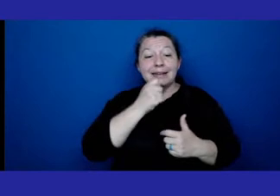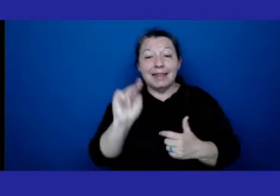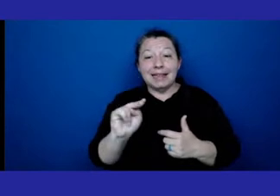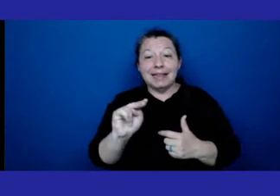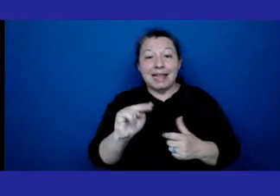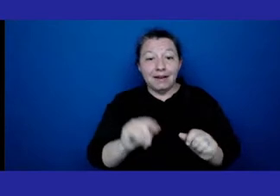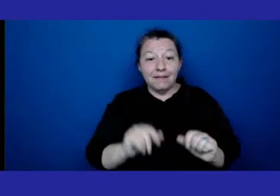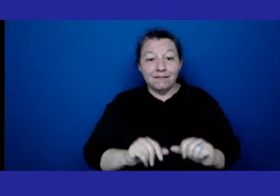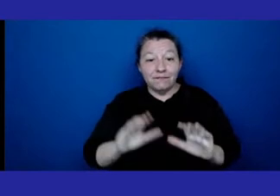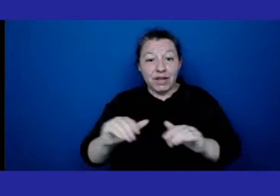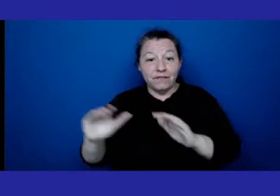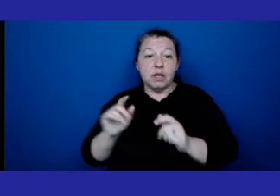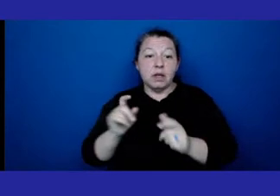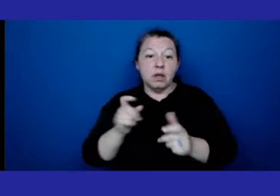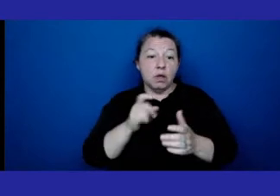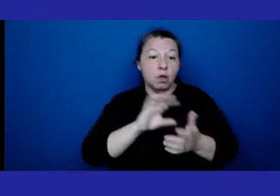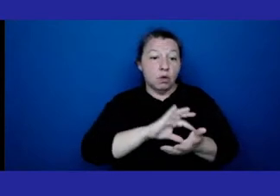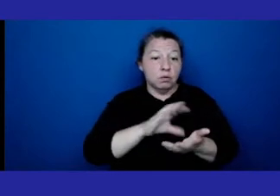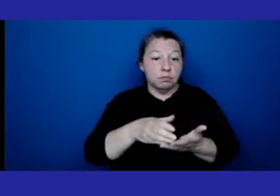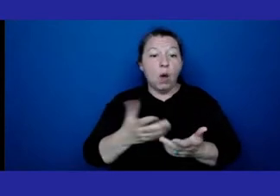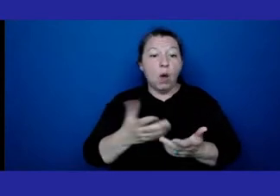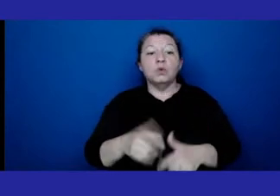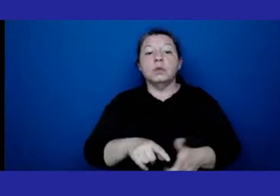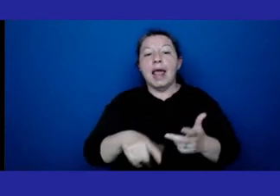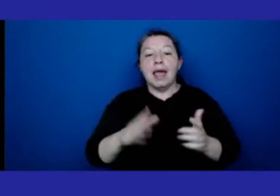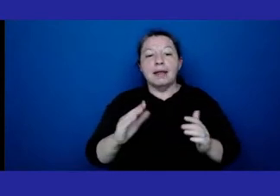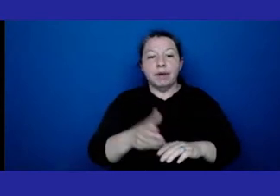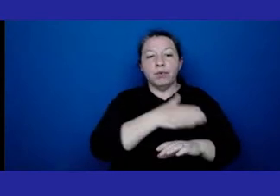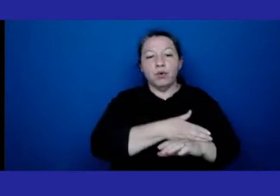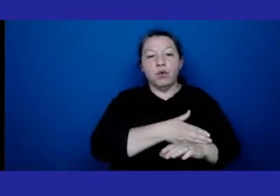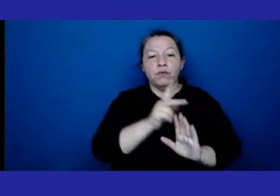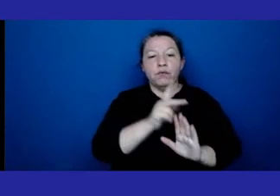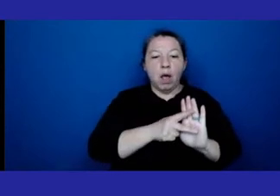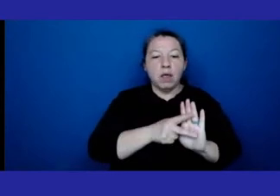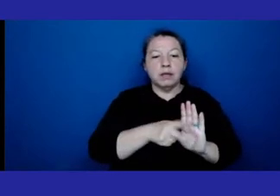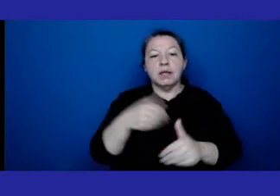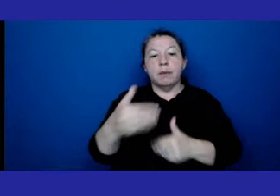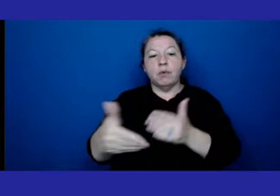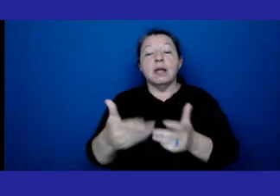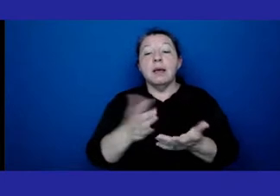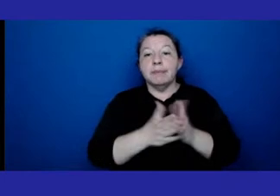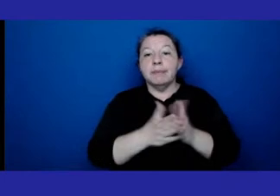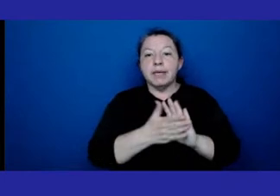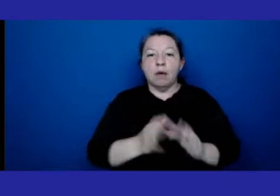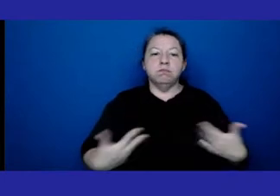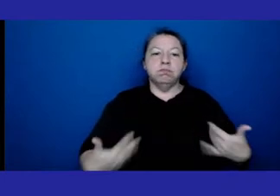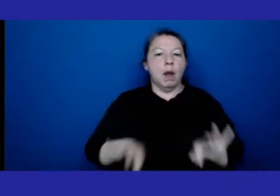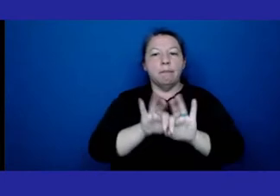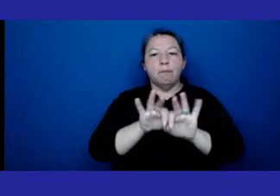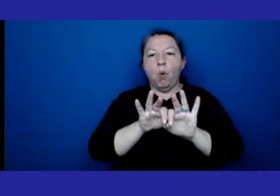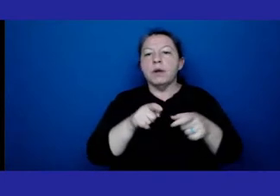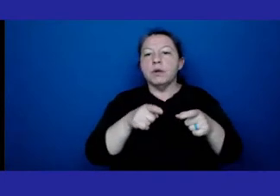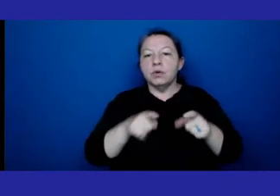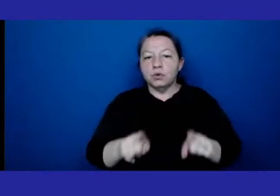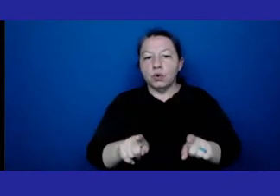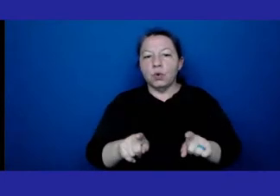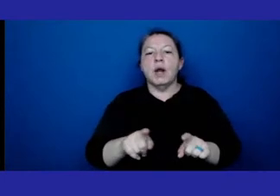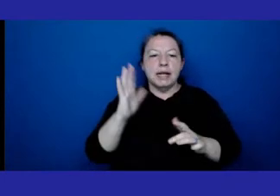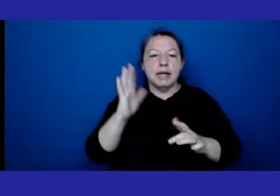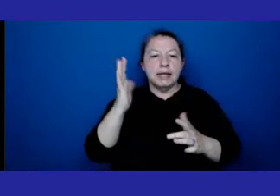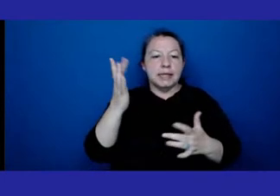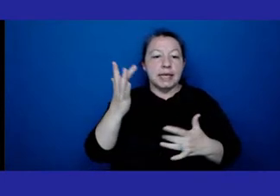fill rate, and enhanced policies and protocols, which became so important during the infection